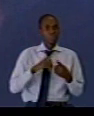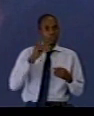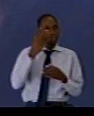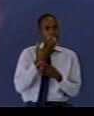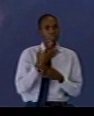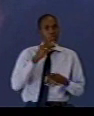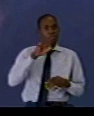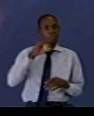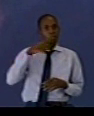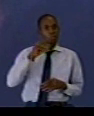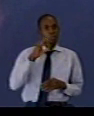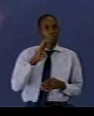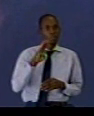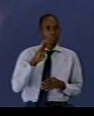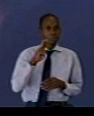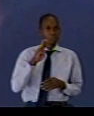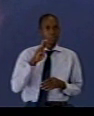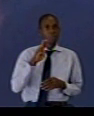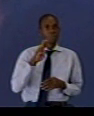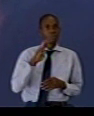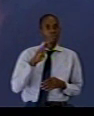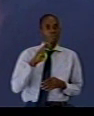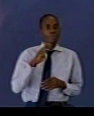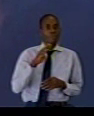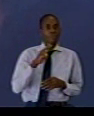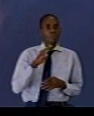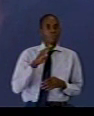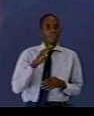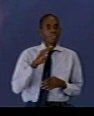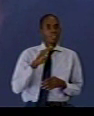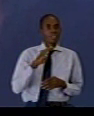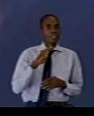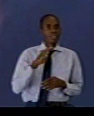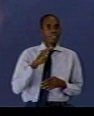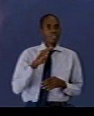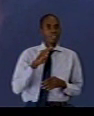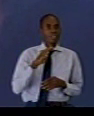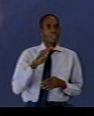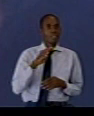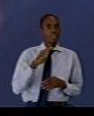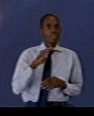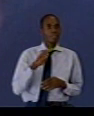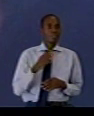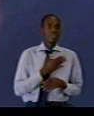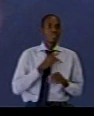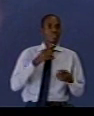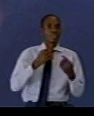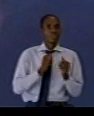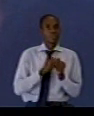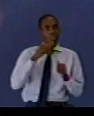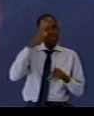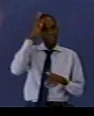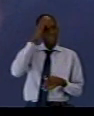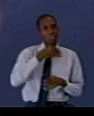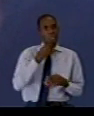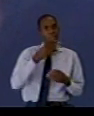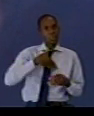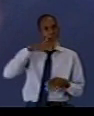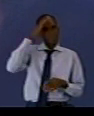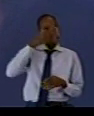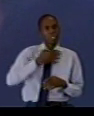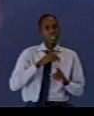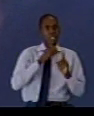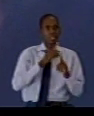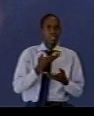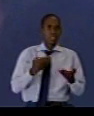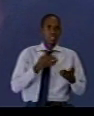Jacob. And he came unto his father, and said, My father. And he said, Here am I. Who